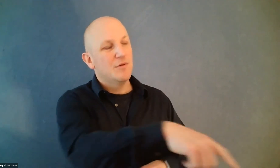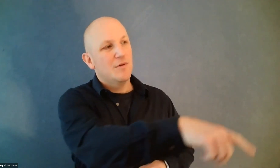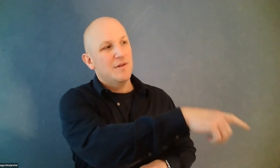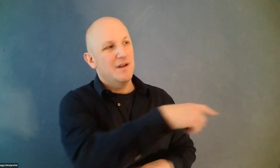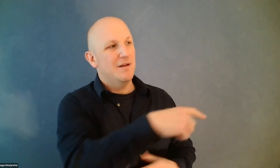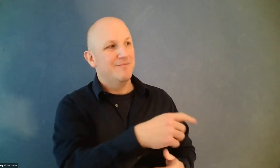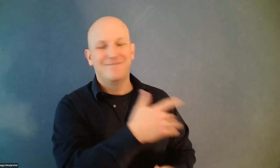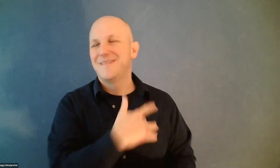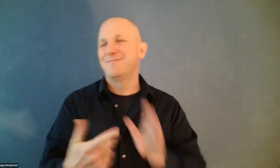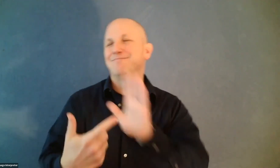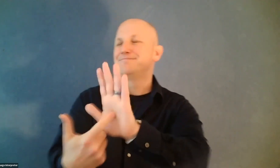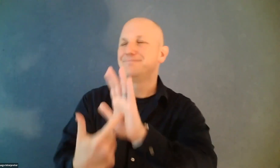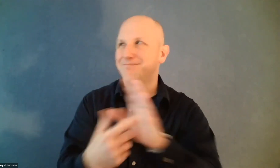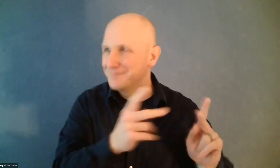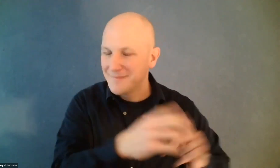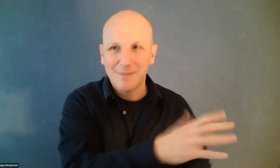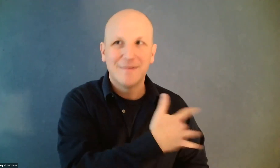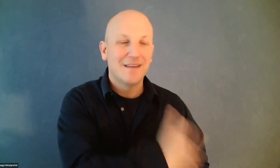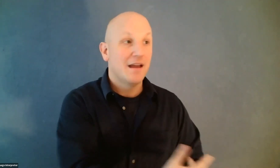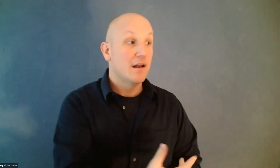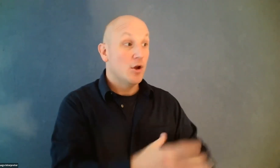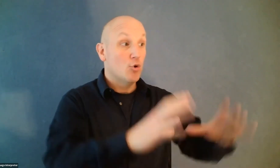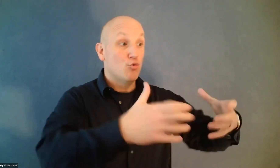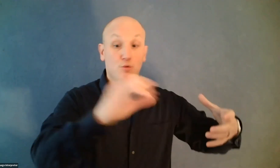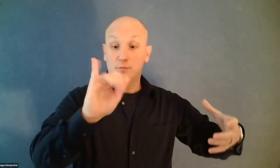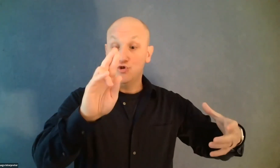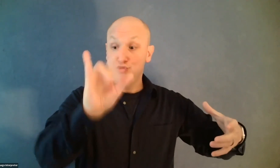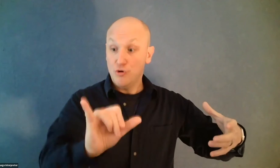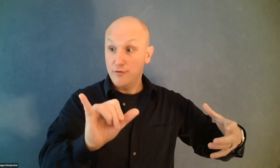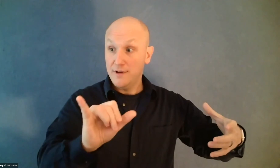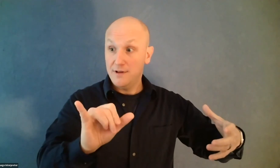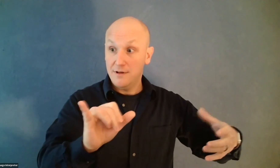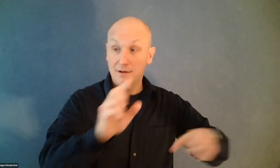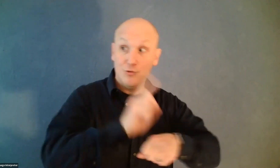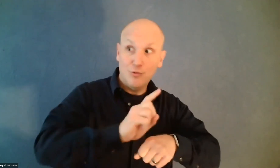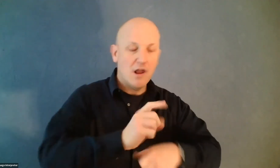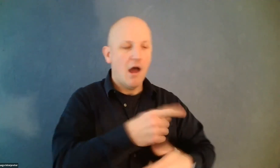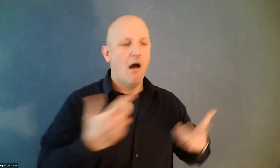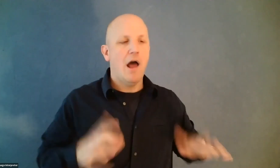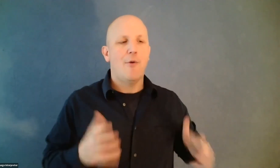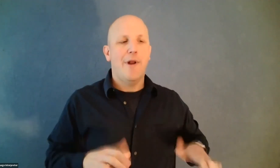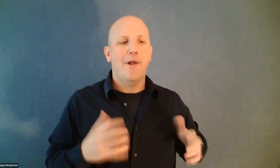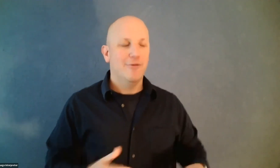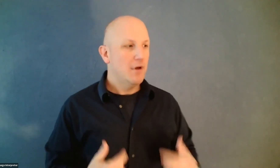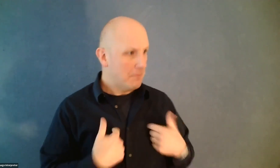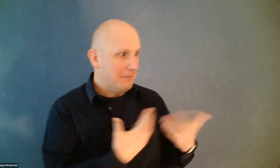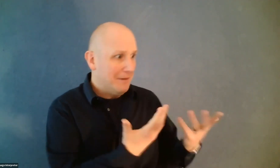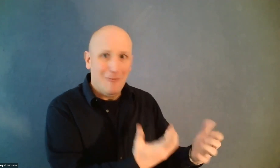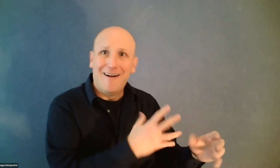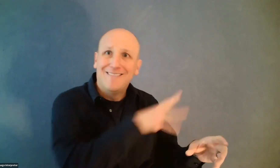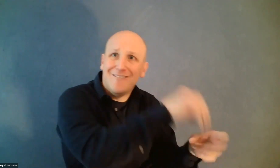jury duty, and like I've been on the side of being cross-examined on